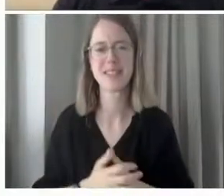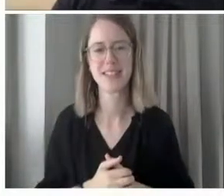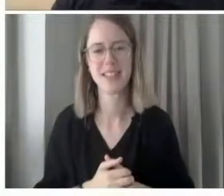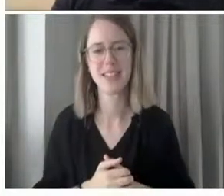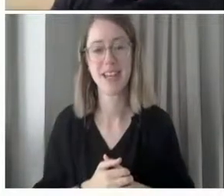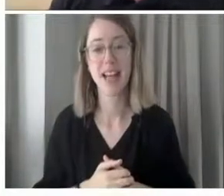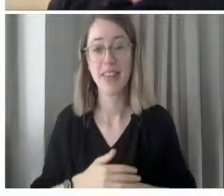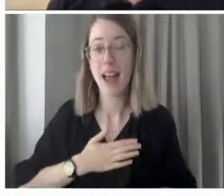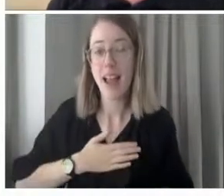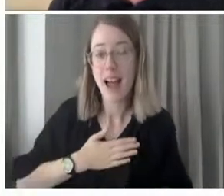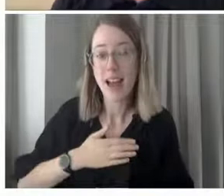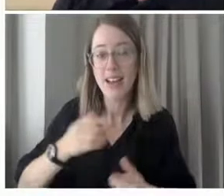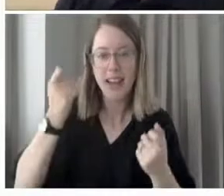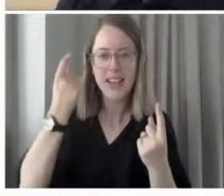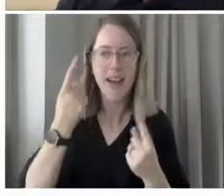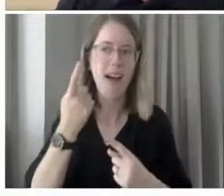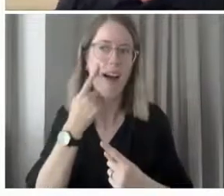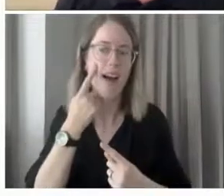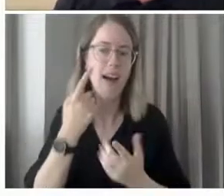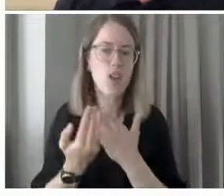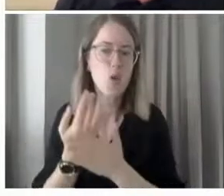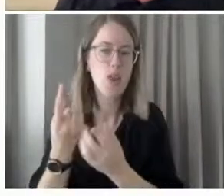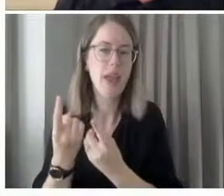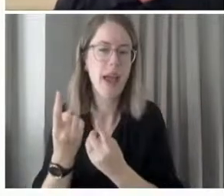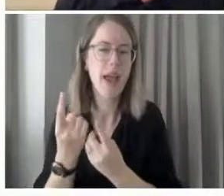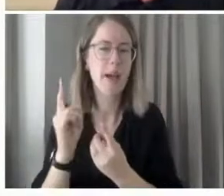for the idea of trying something, but they need